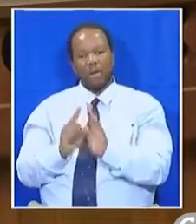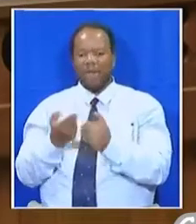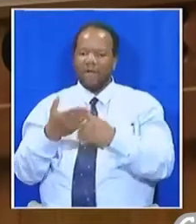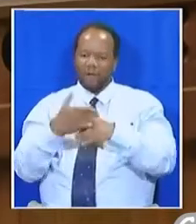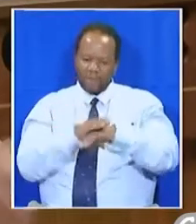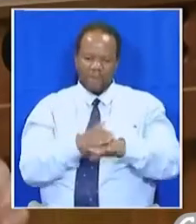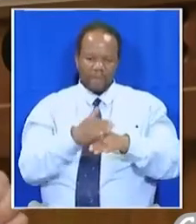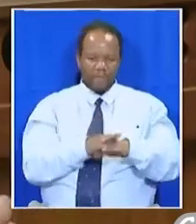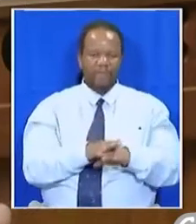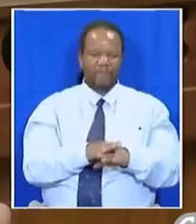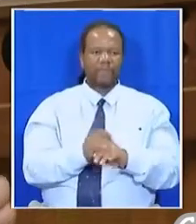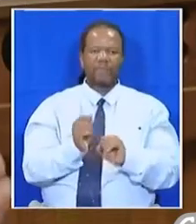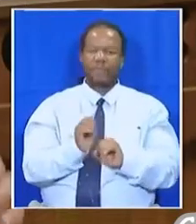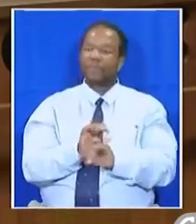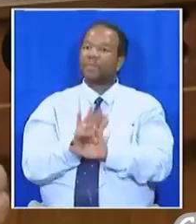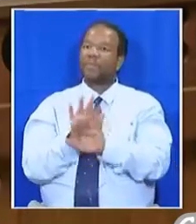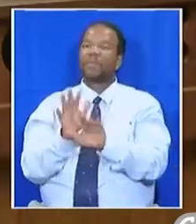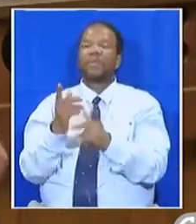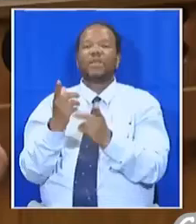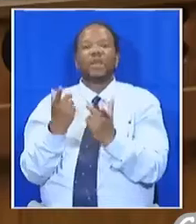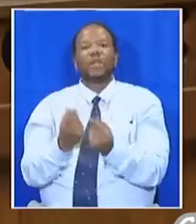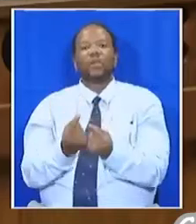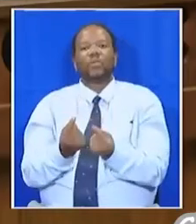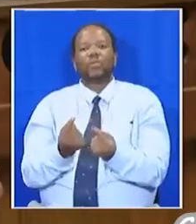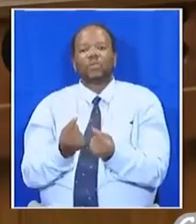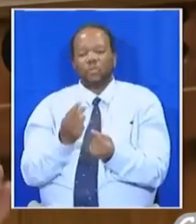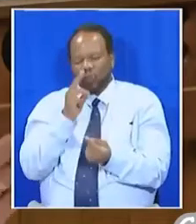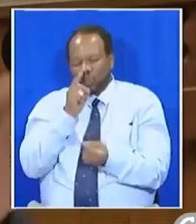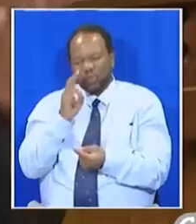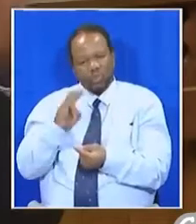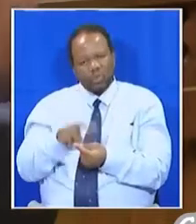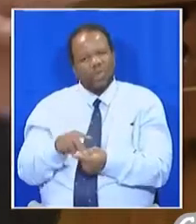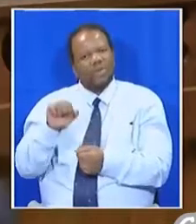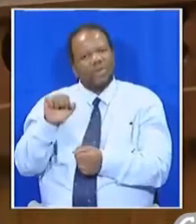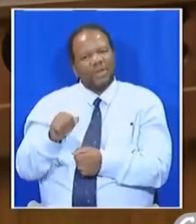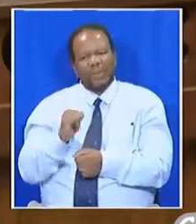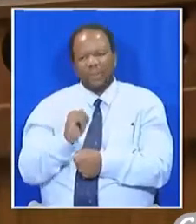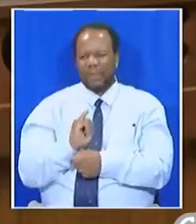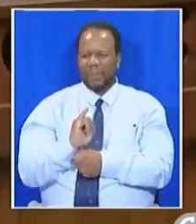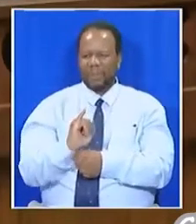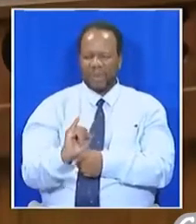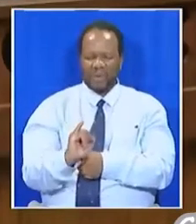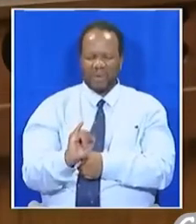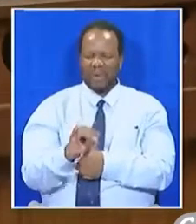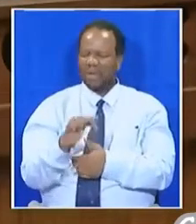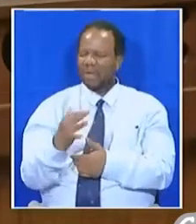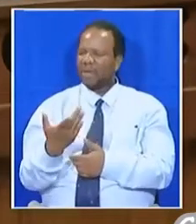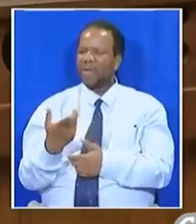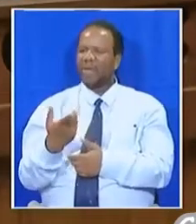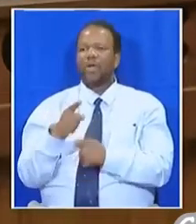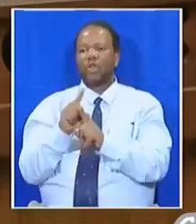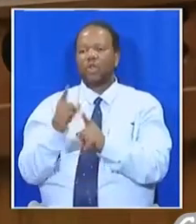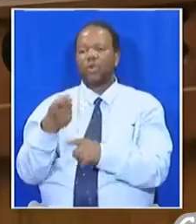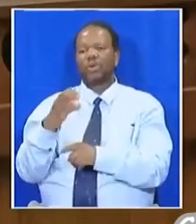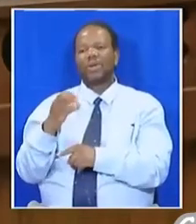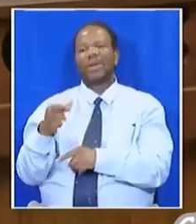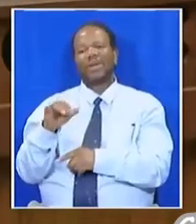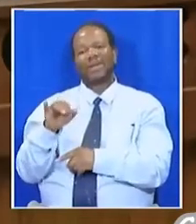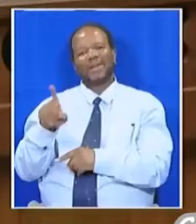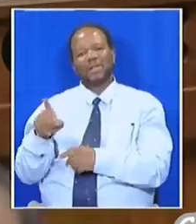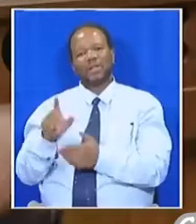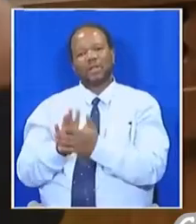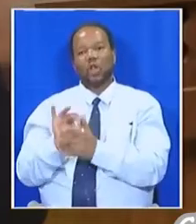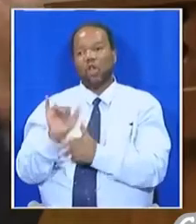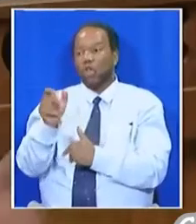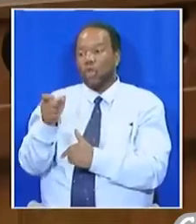also need to ensure that where we have reckless credit and that is written off, that loaners and lenders then do